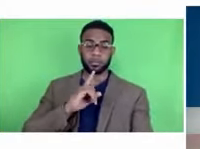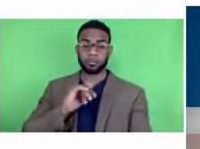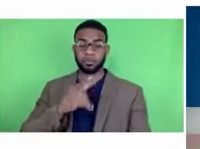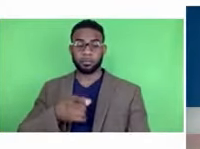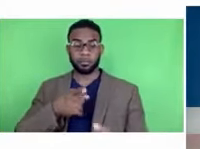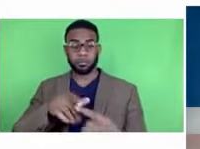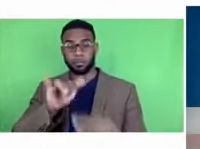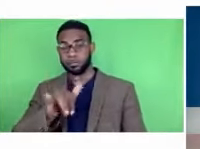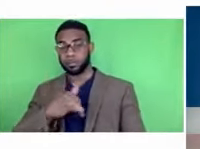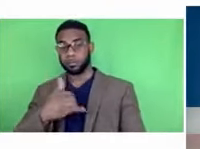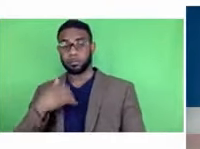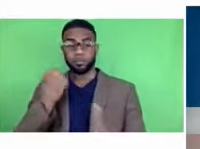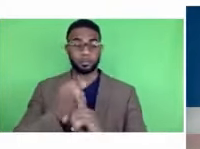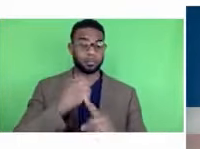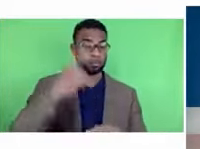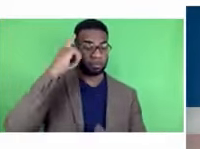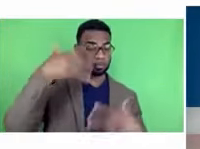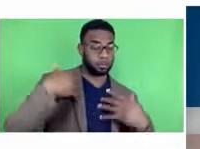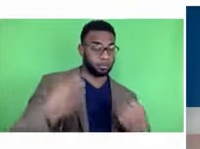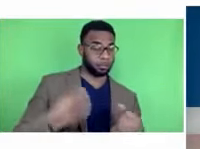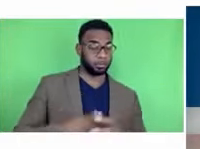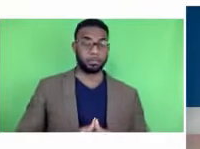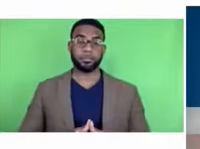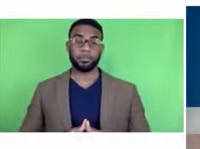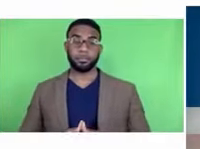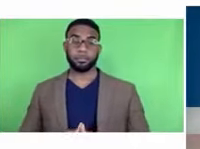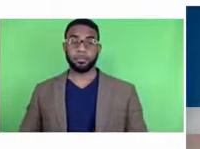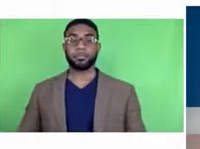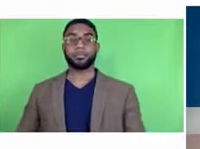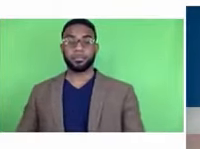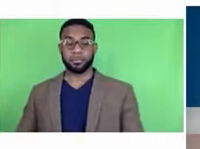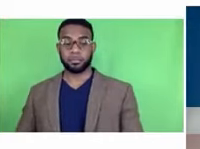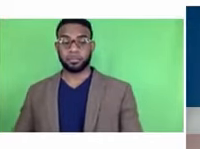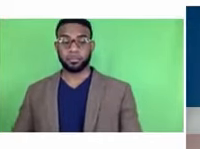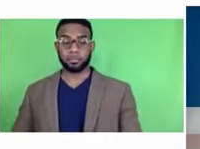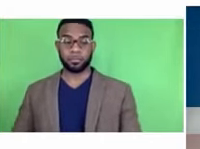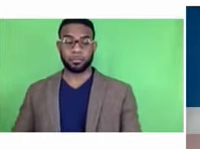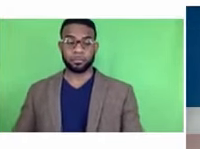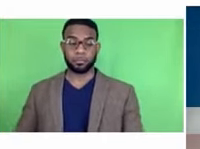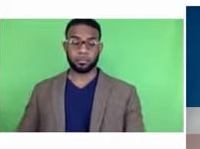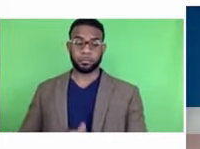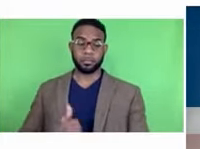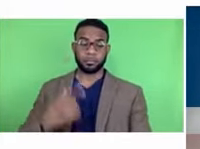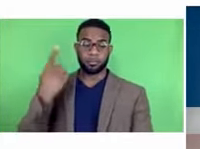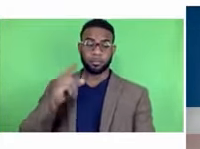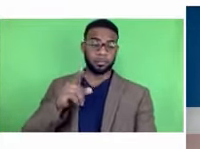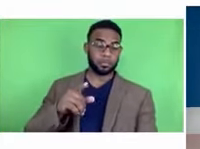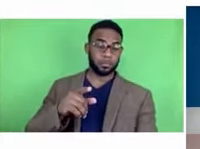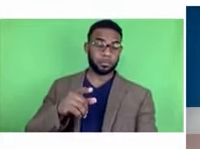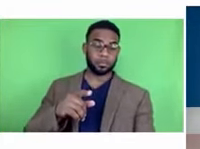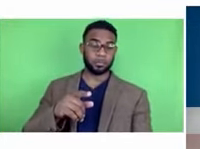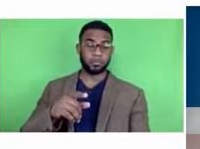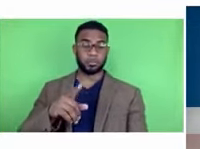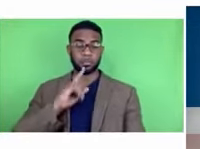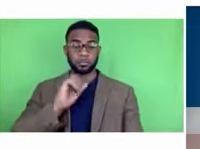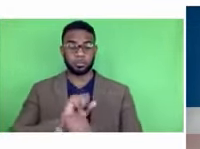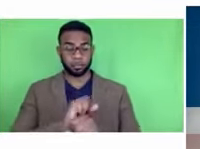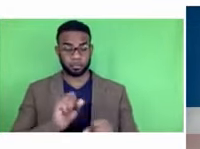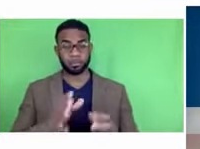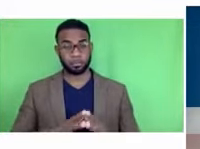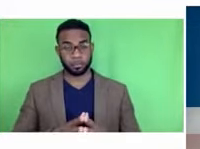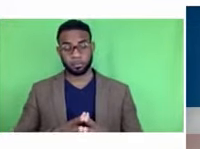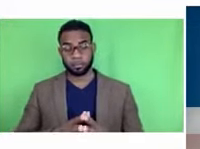has an impact on their mental health. Definitely, Matthias, I would really have to agree with you right there. I mean, ultimately, you know,